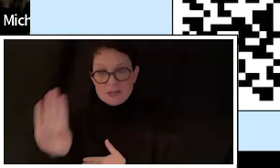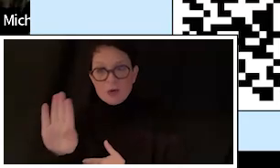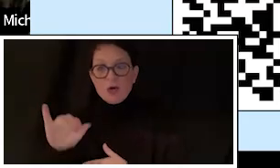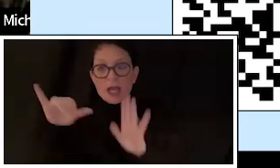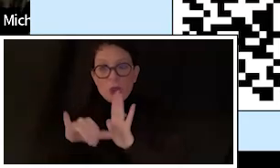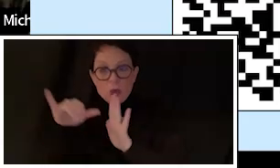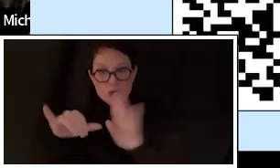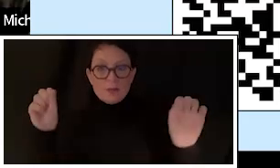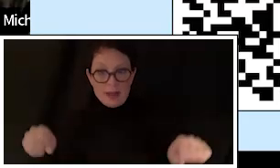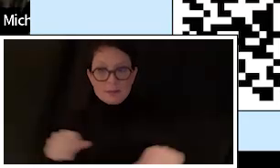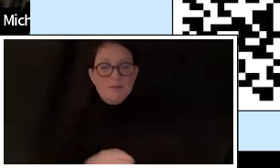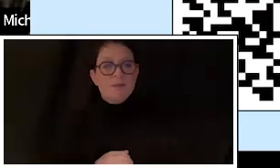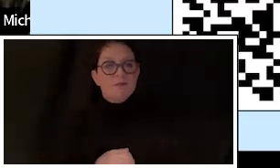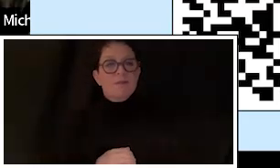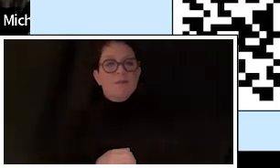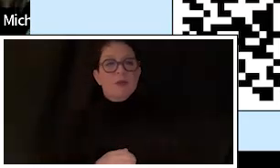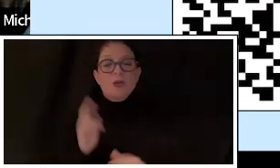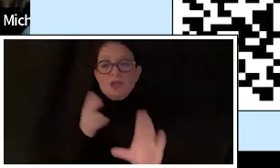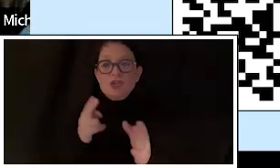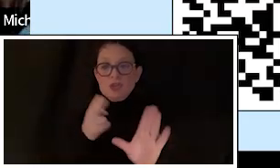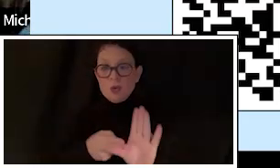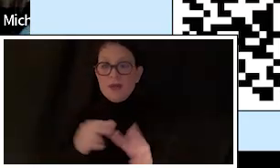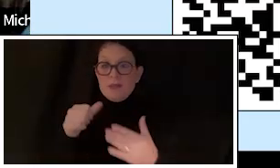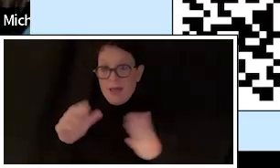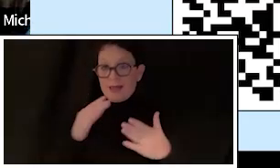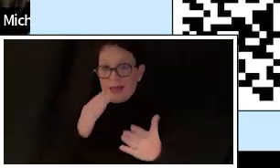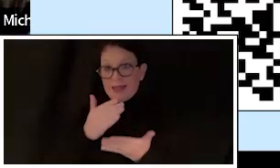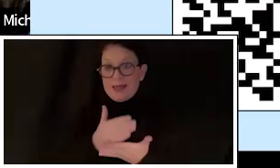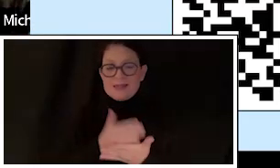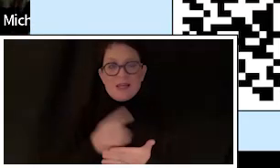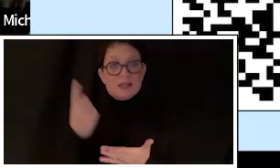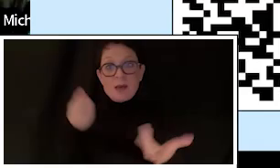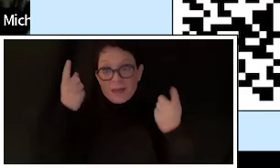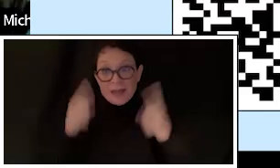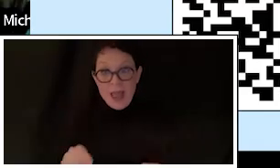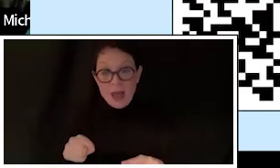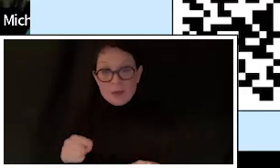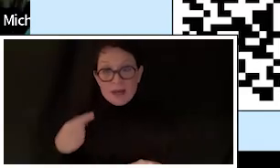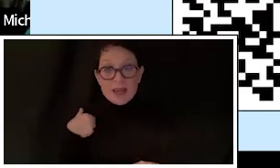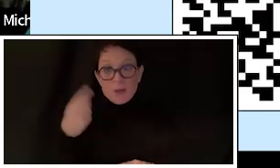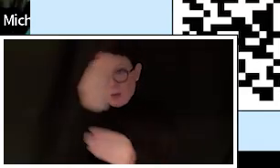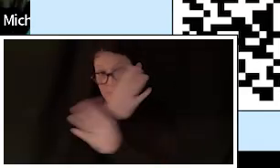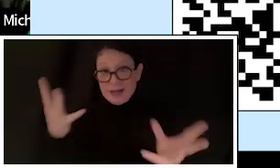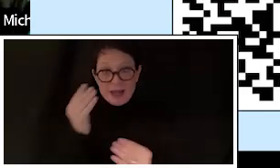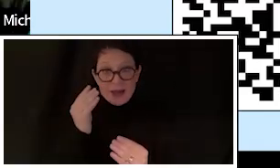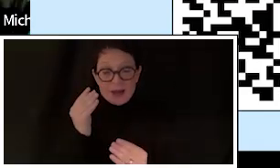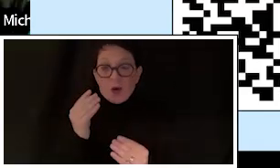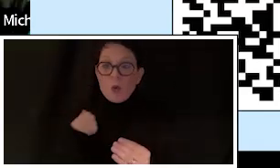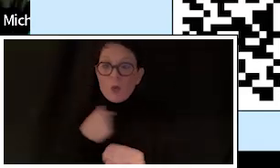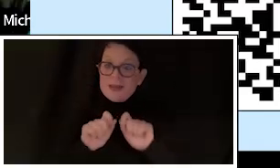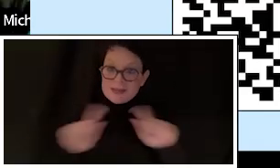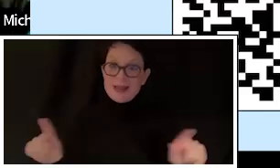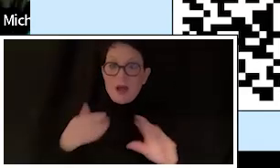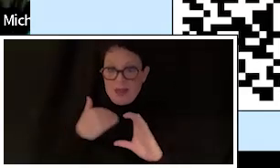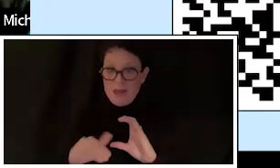YouTube. Join our mailing list. When something is happening or we have news to share, we send out